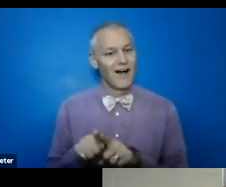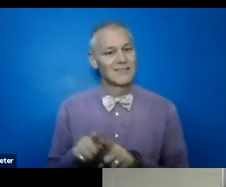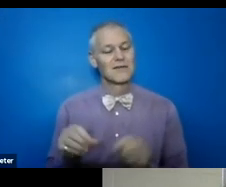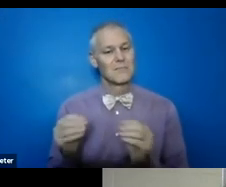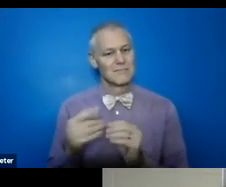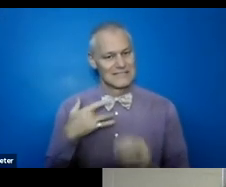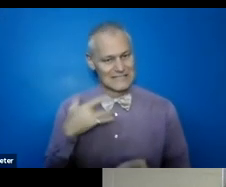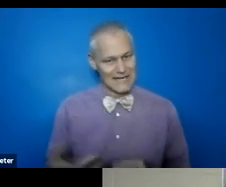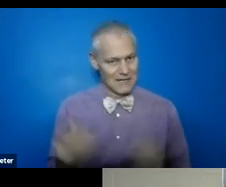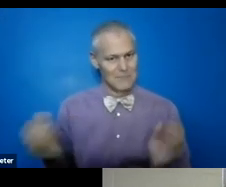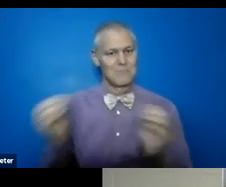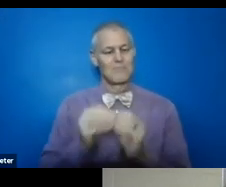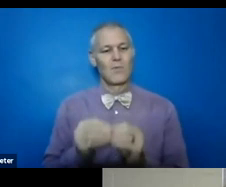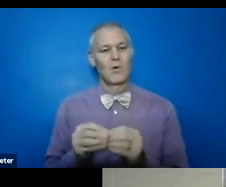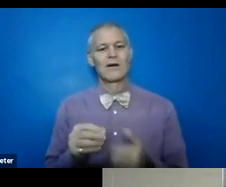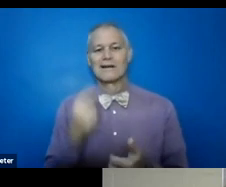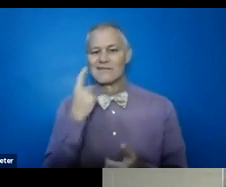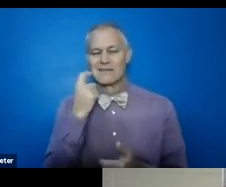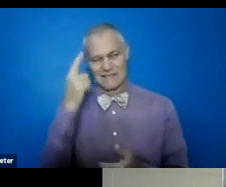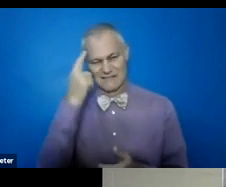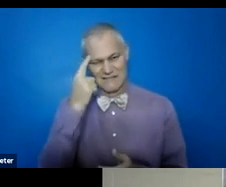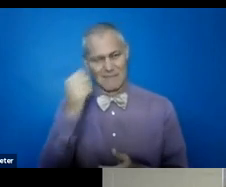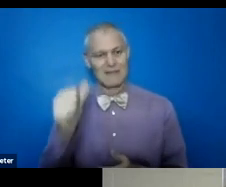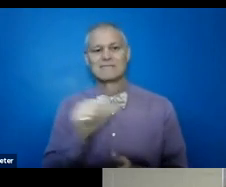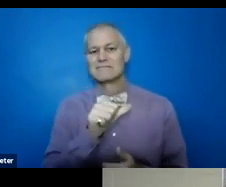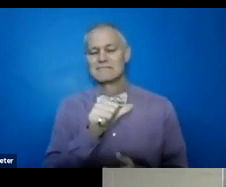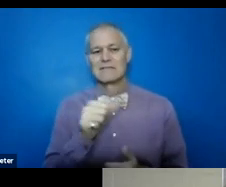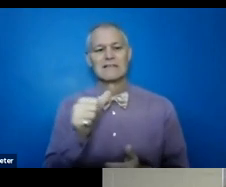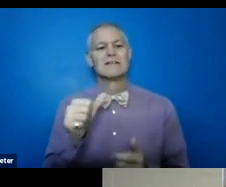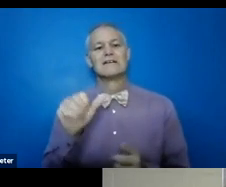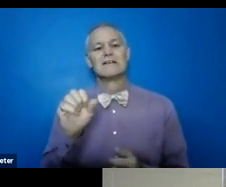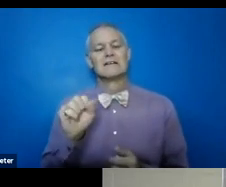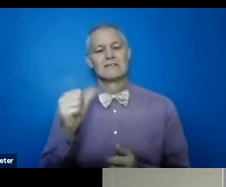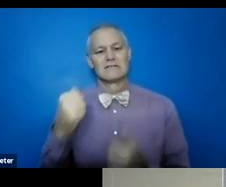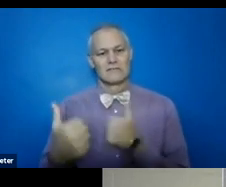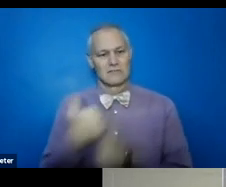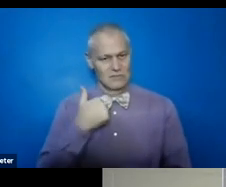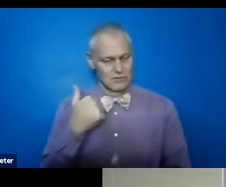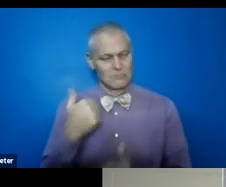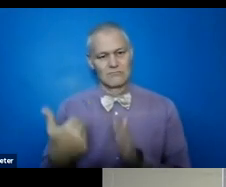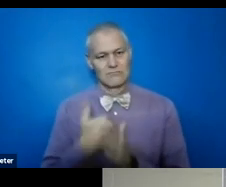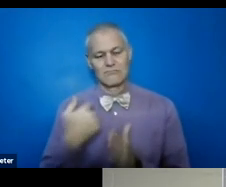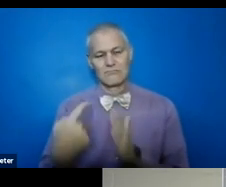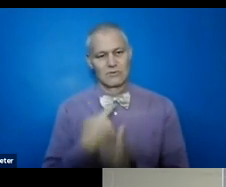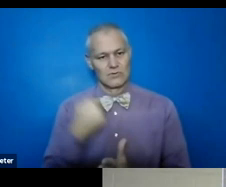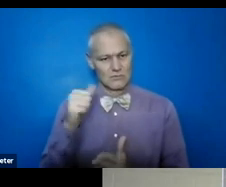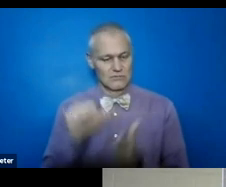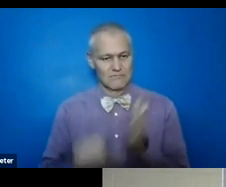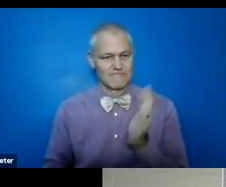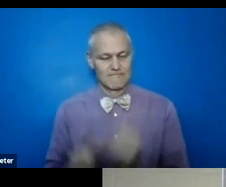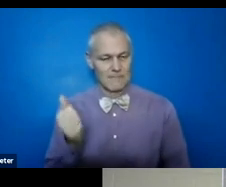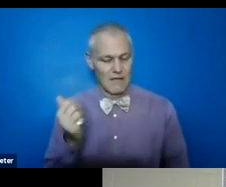have recent thoughts of suicide, to report depressive symptomology, even to report